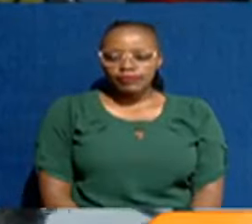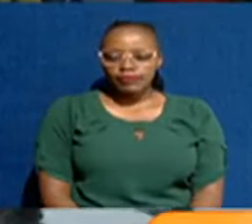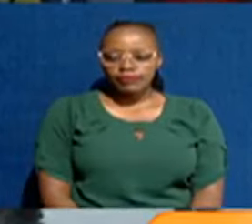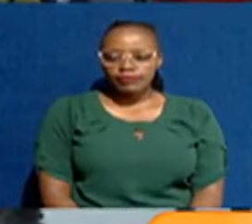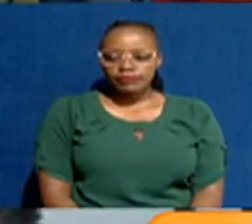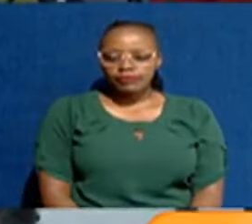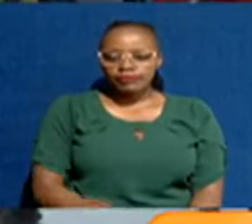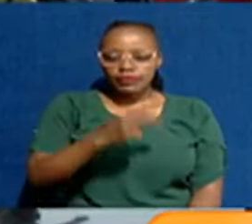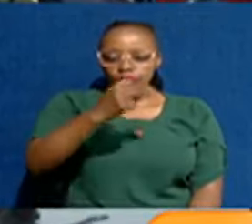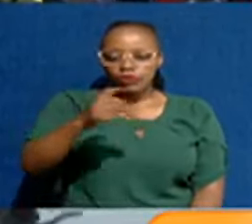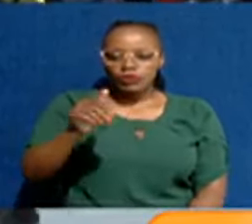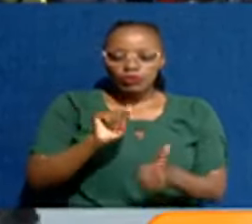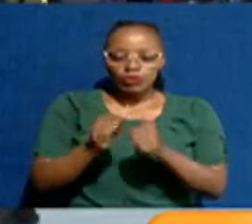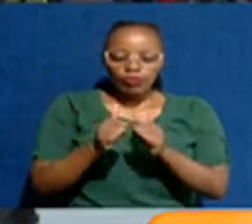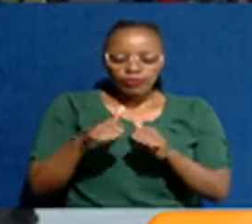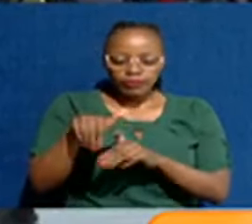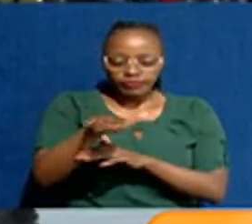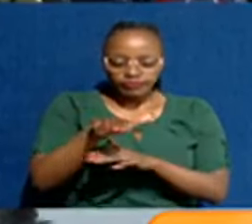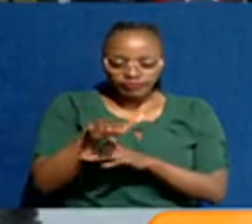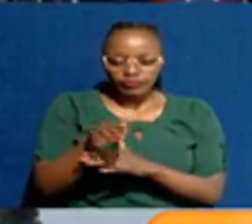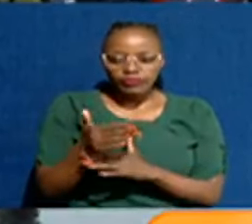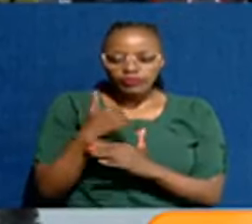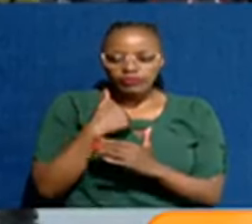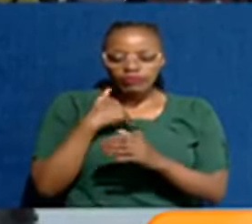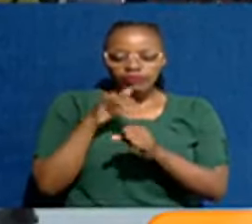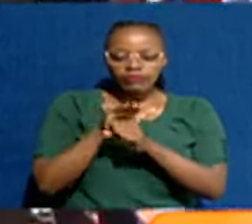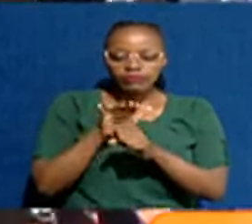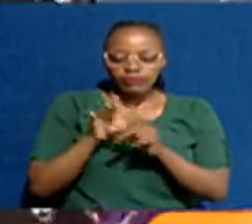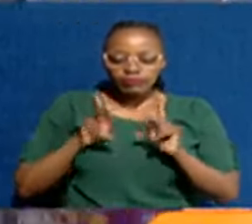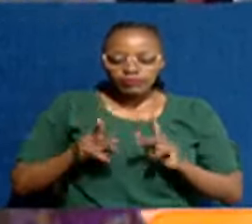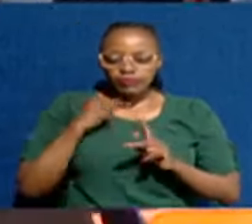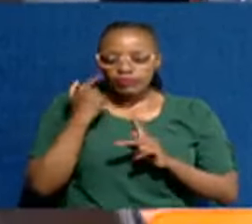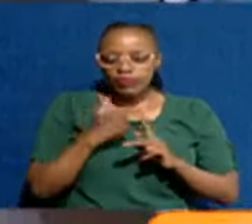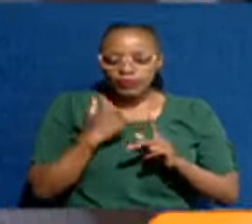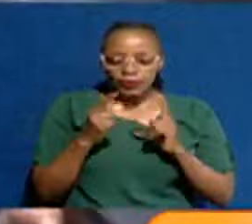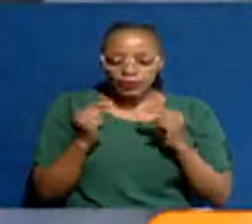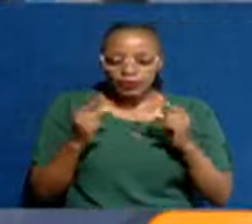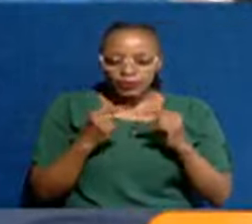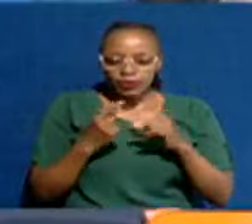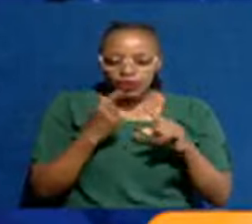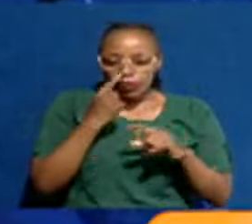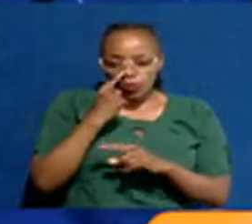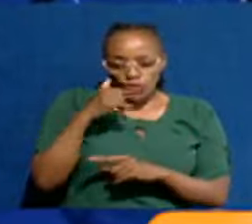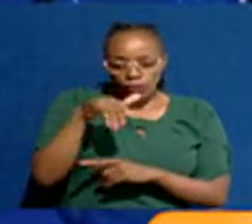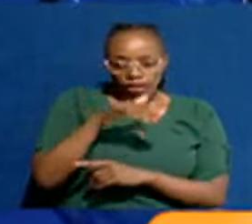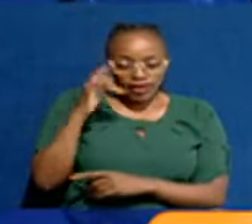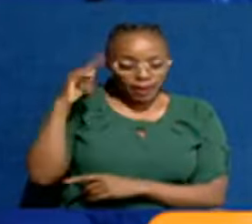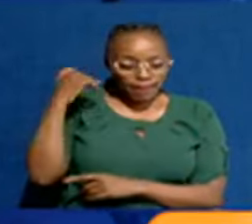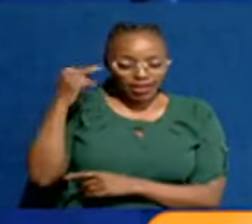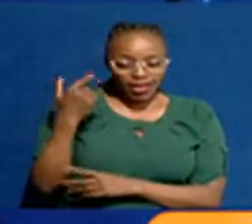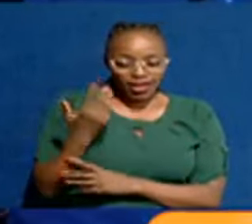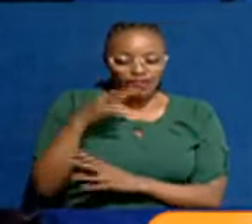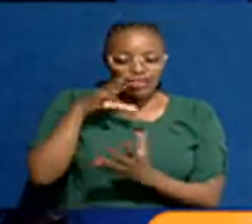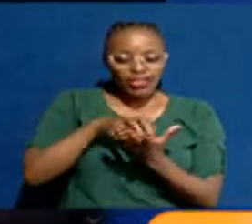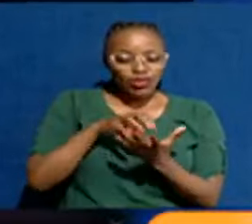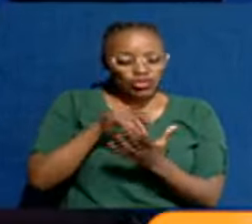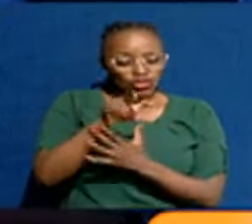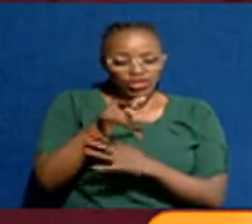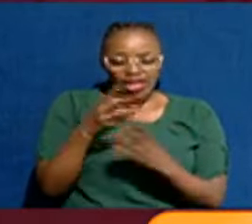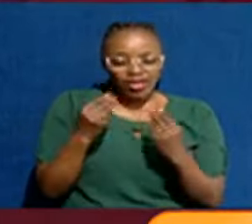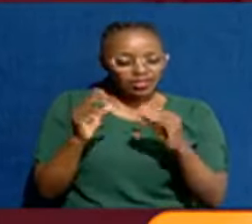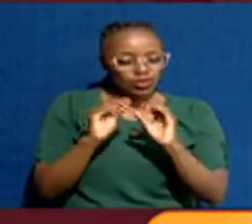The Huruma Sports Complex in Nairobi hosts hundreds of people displaced from their homes by the floods in Mathare. Conditions here are tough